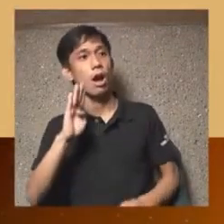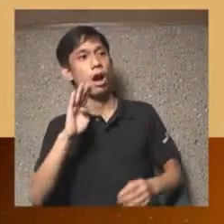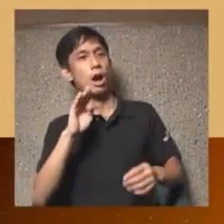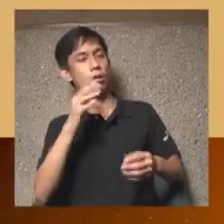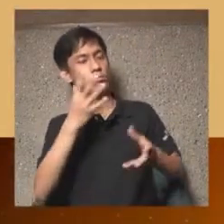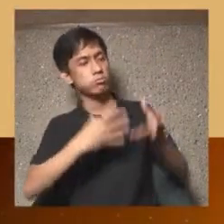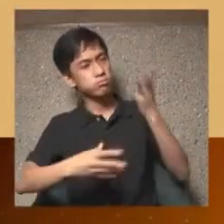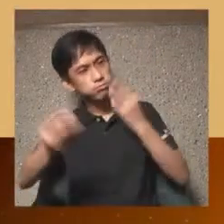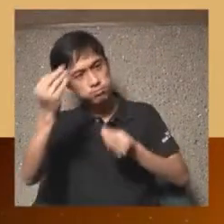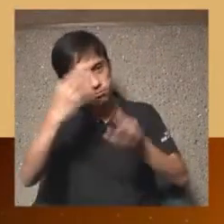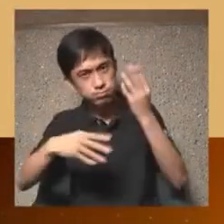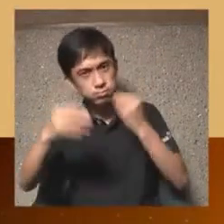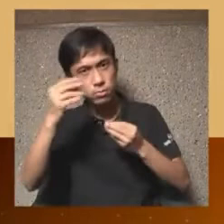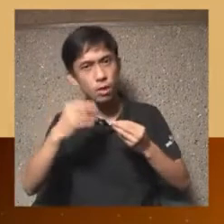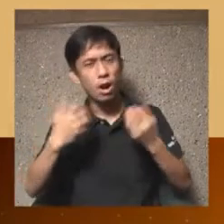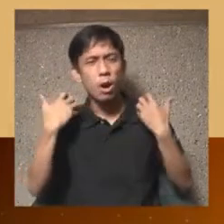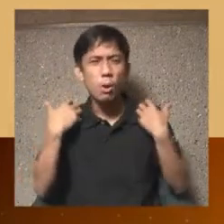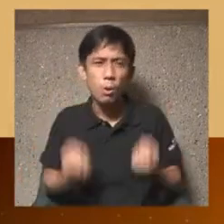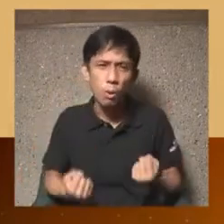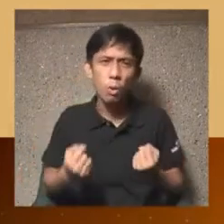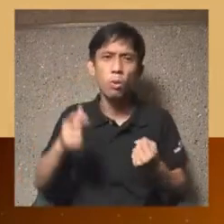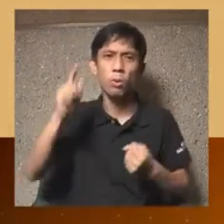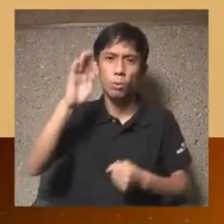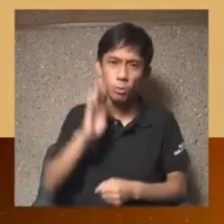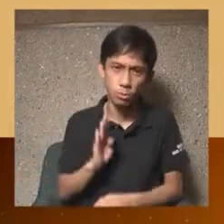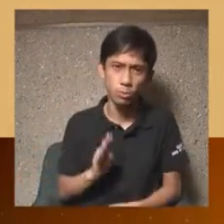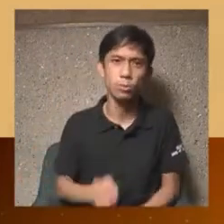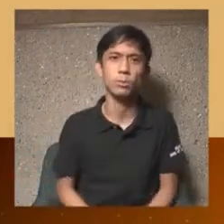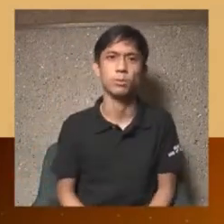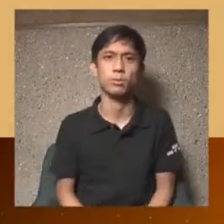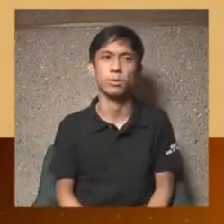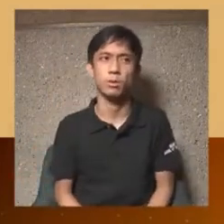I want you to think this way. Sometimes sin,